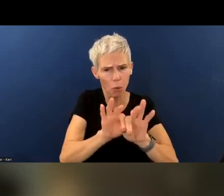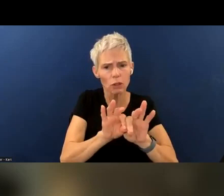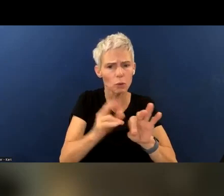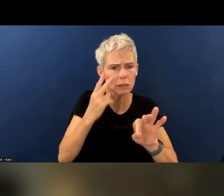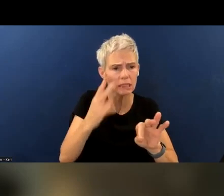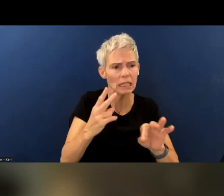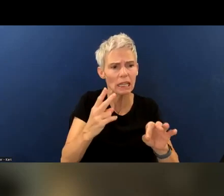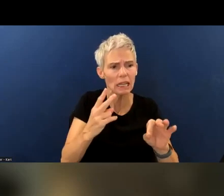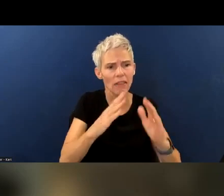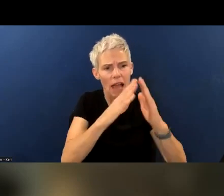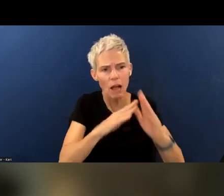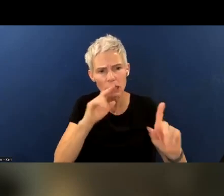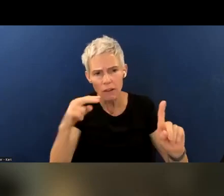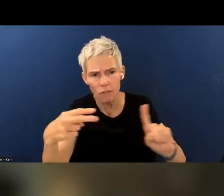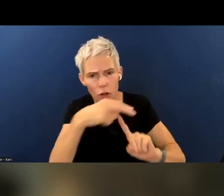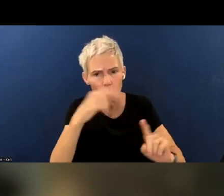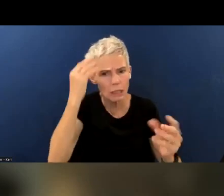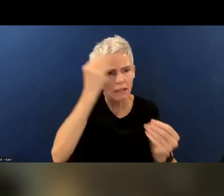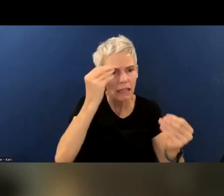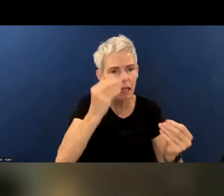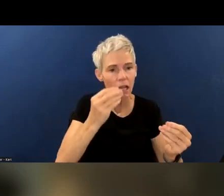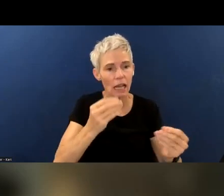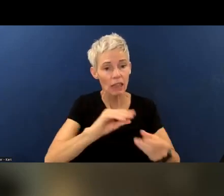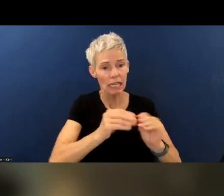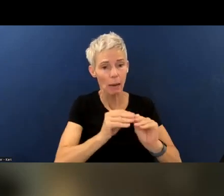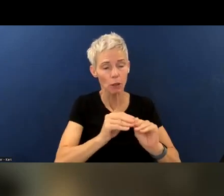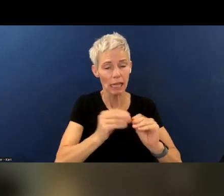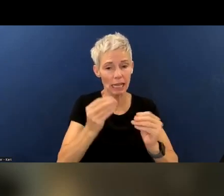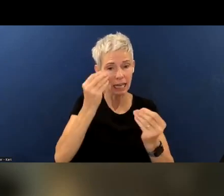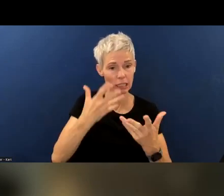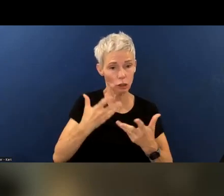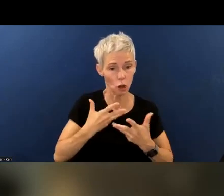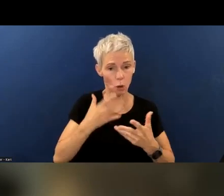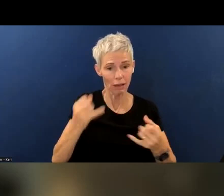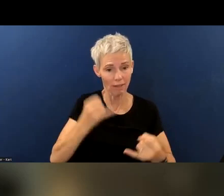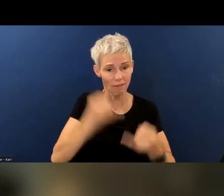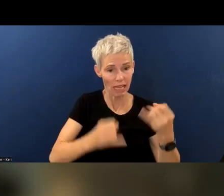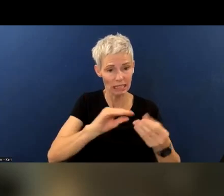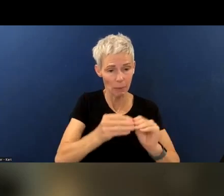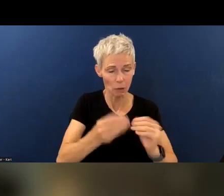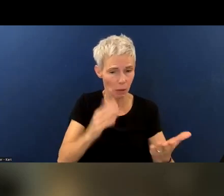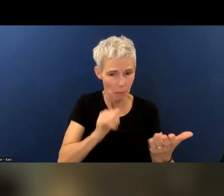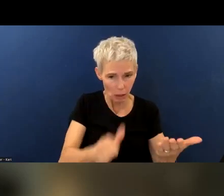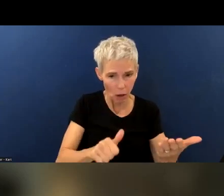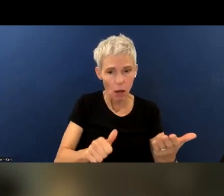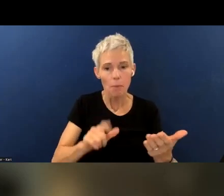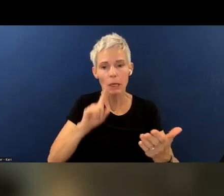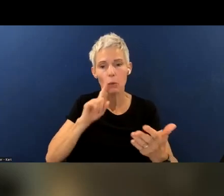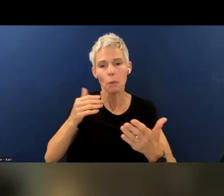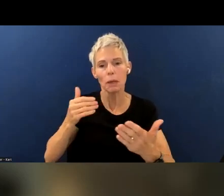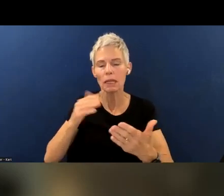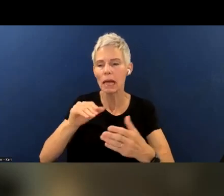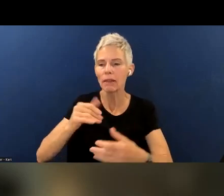is thinking, they are by far not the final numbers. And the Senate will likely come in a lot closer to what we've had the past